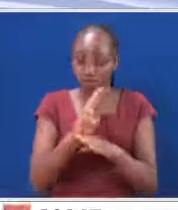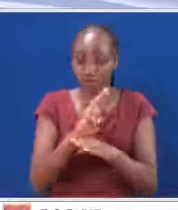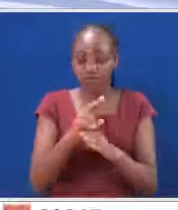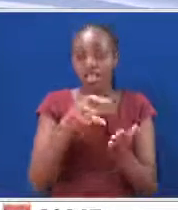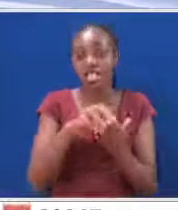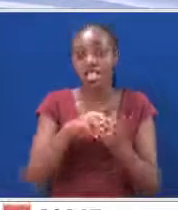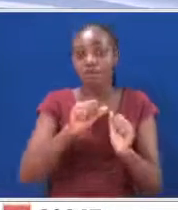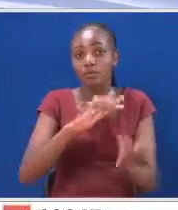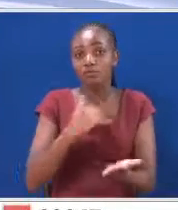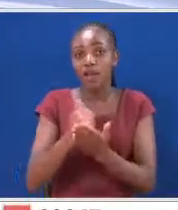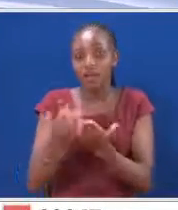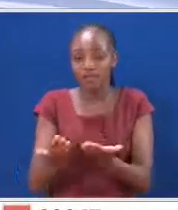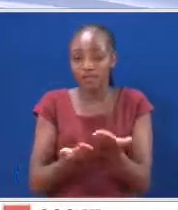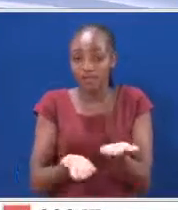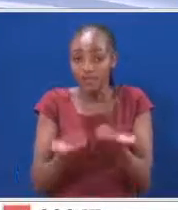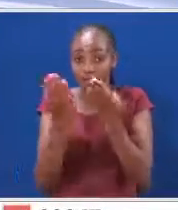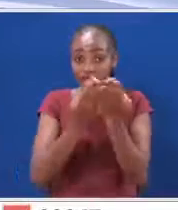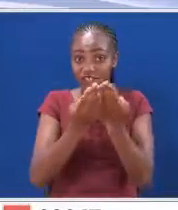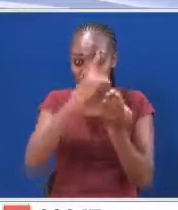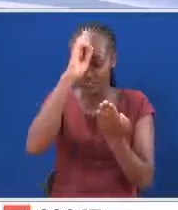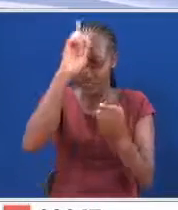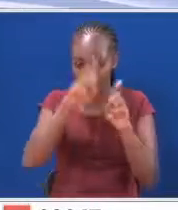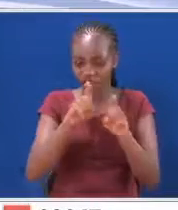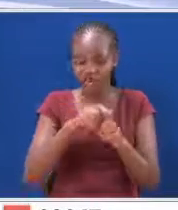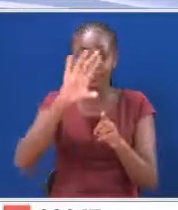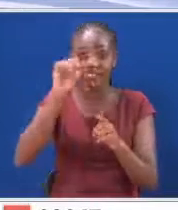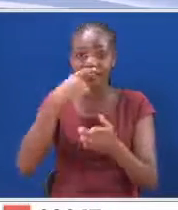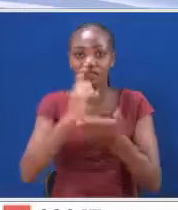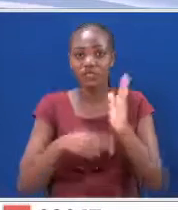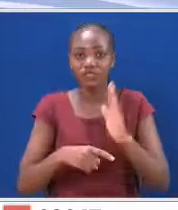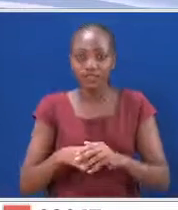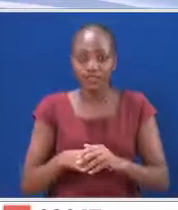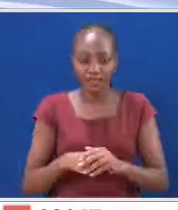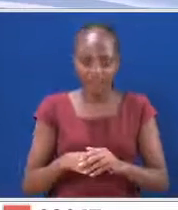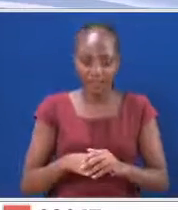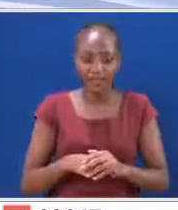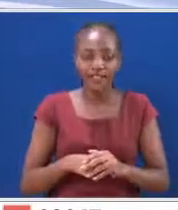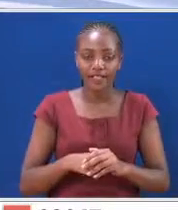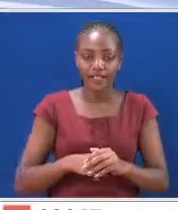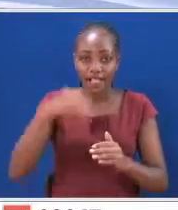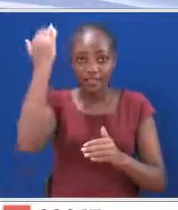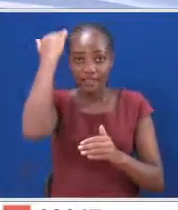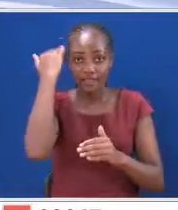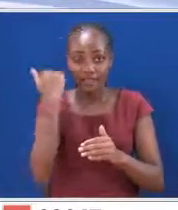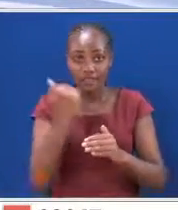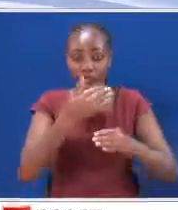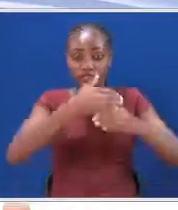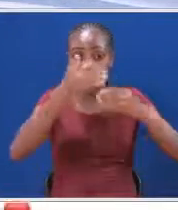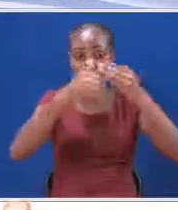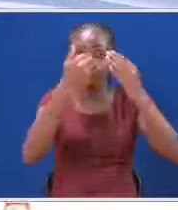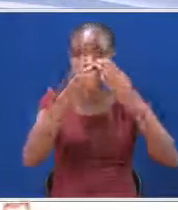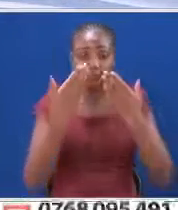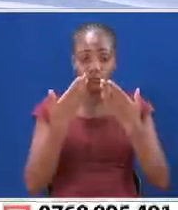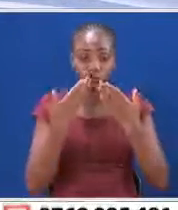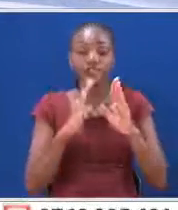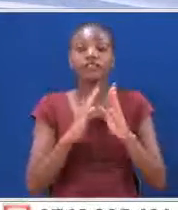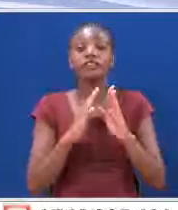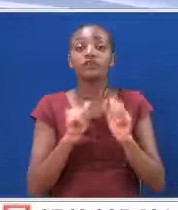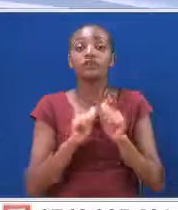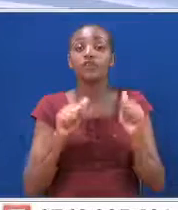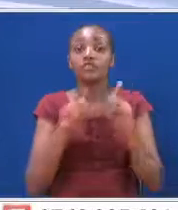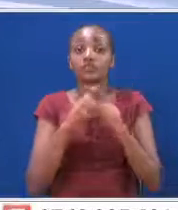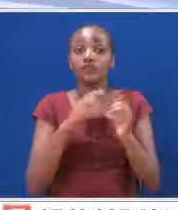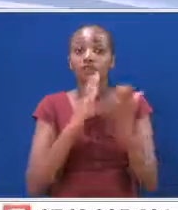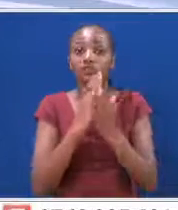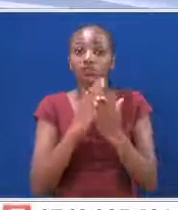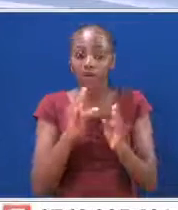more so in villages. Maraga says that the incomplete court buildings will as well be completed in order to address the